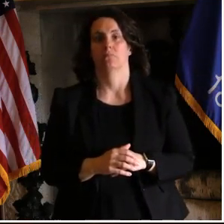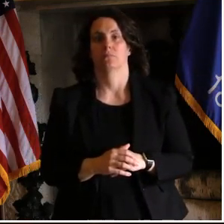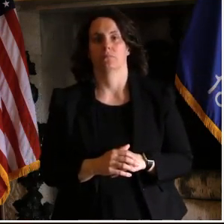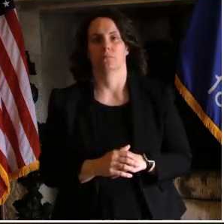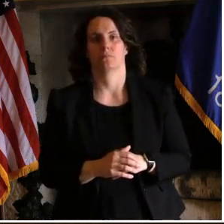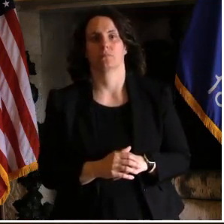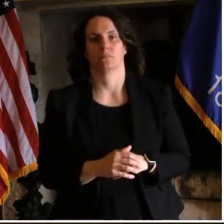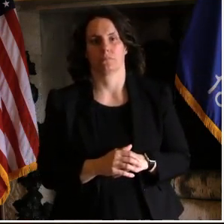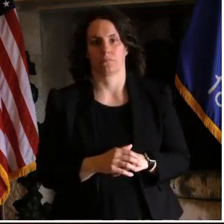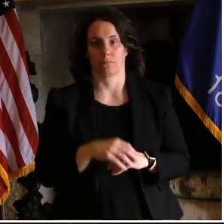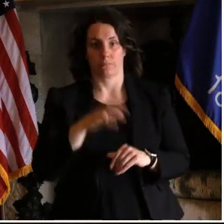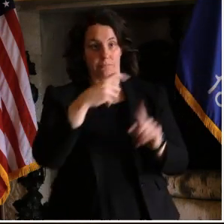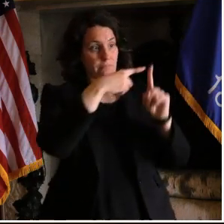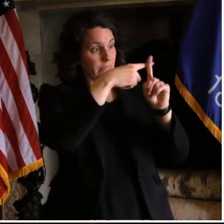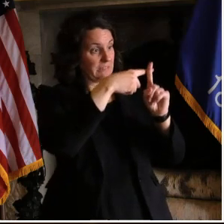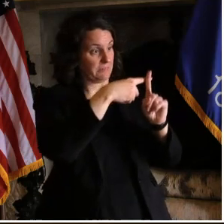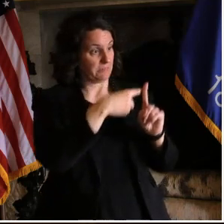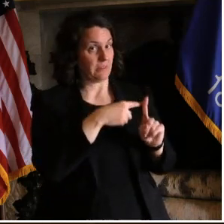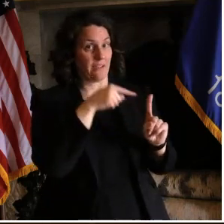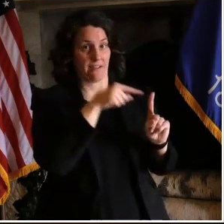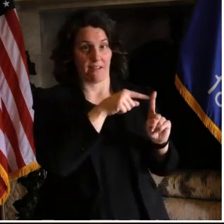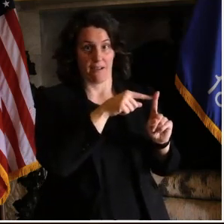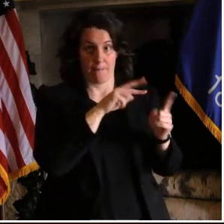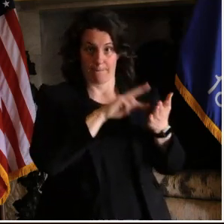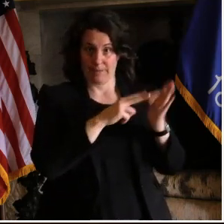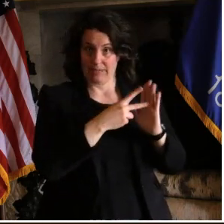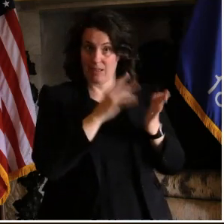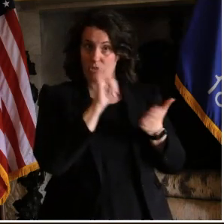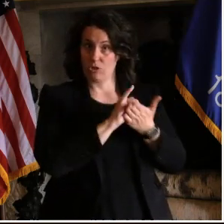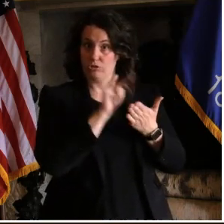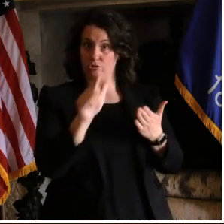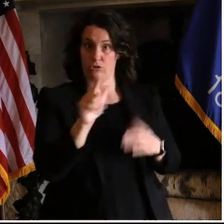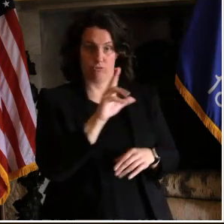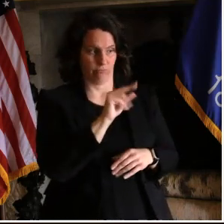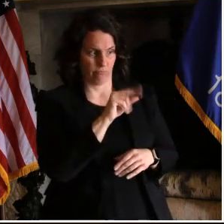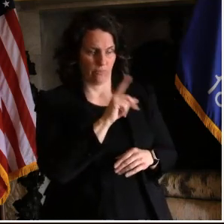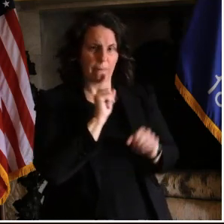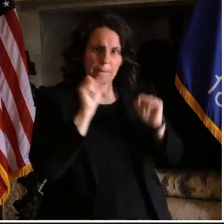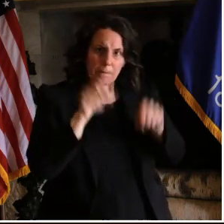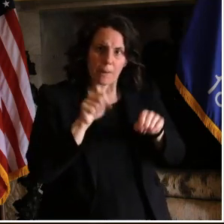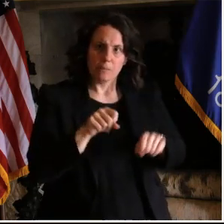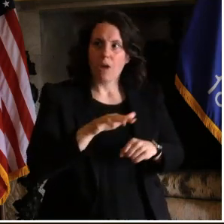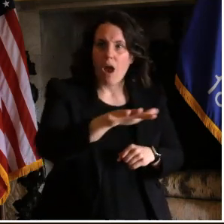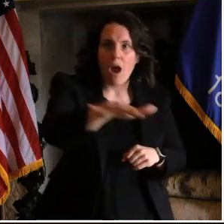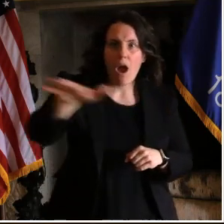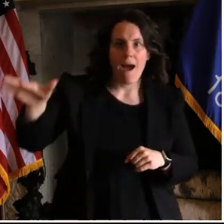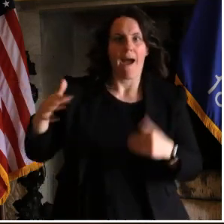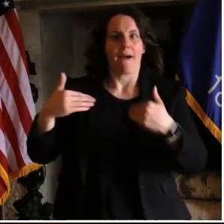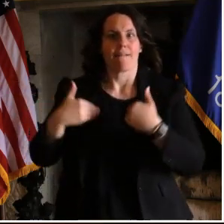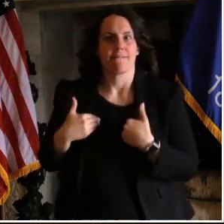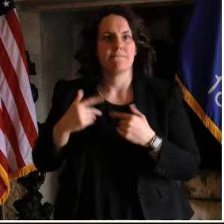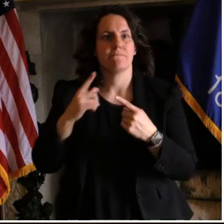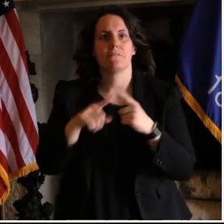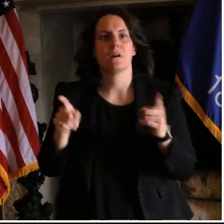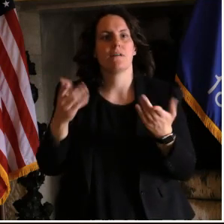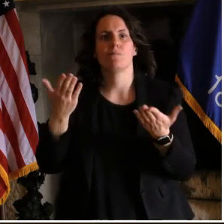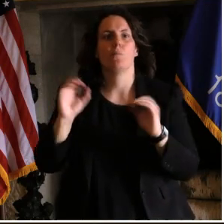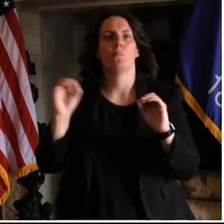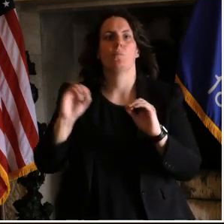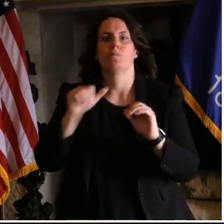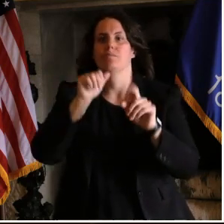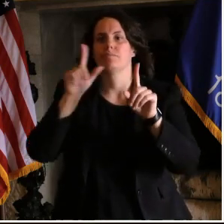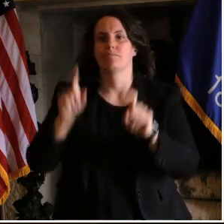infection in the state. This has been universally true in all countries that have this epidemic, which is now all countries in the